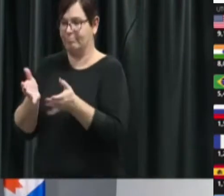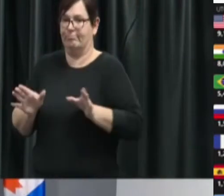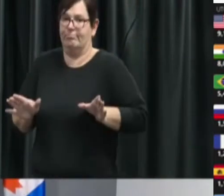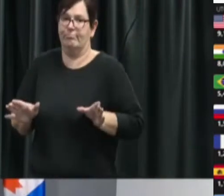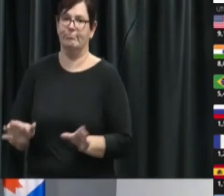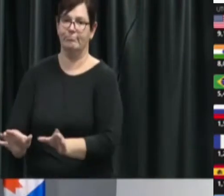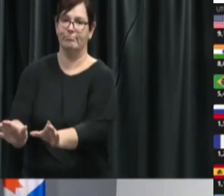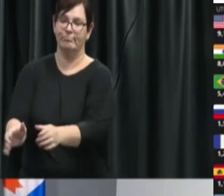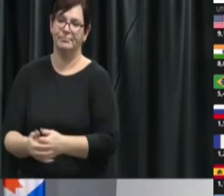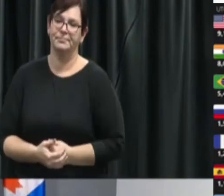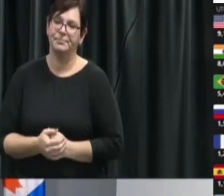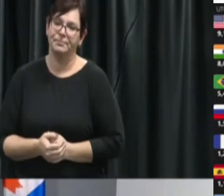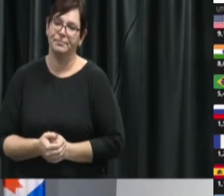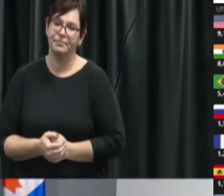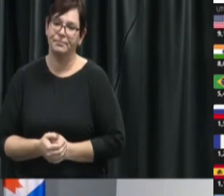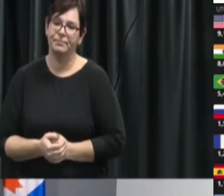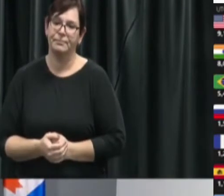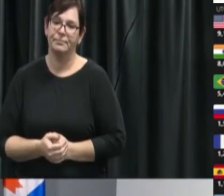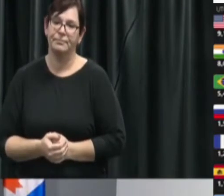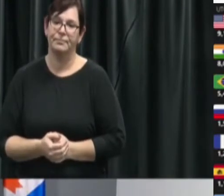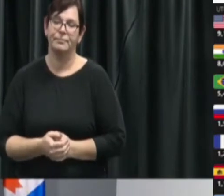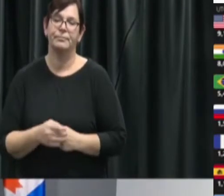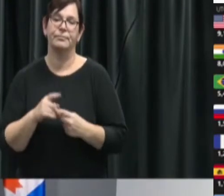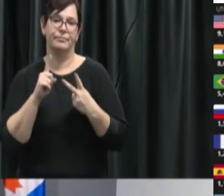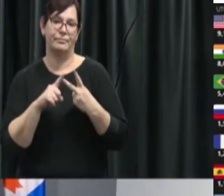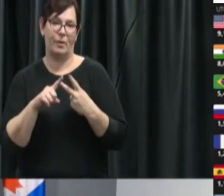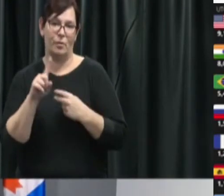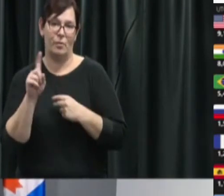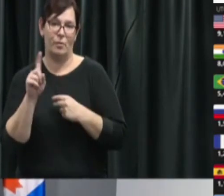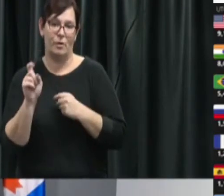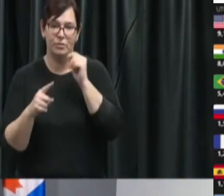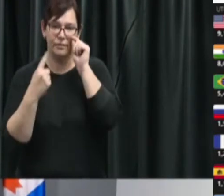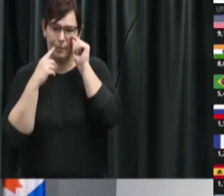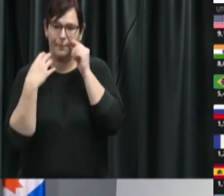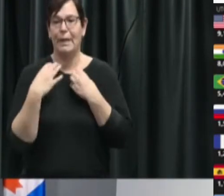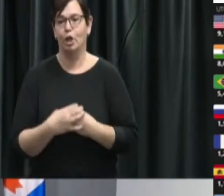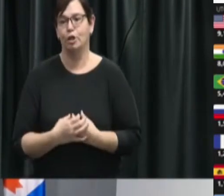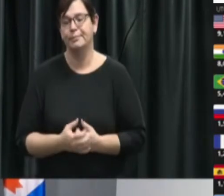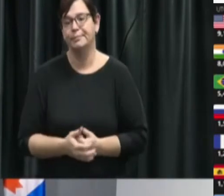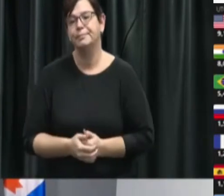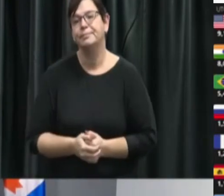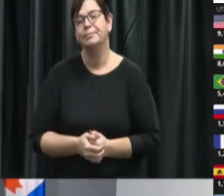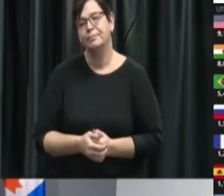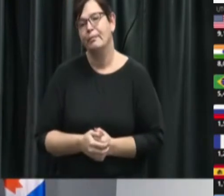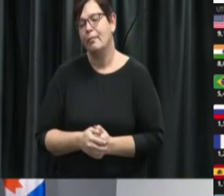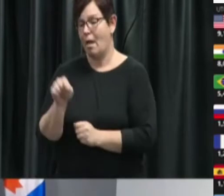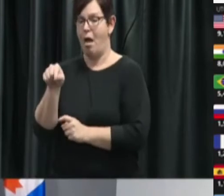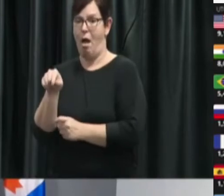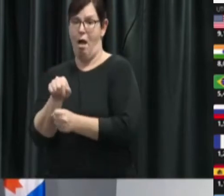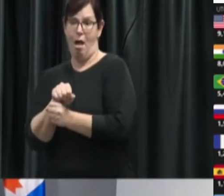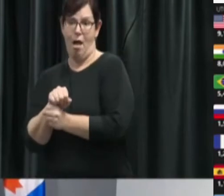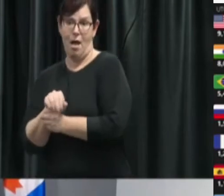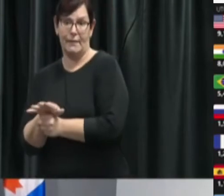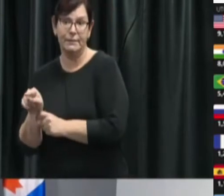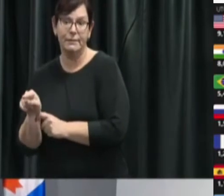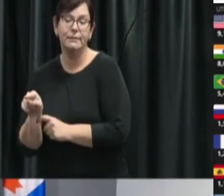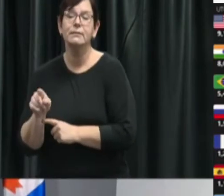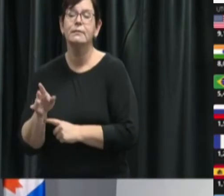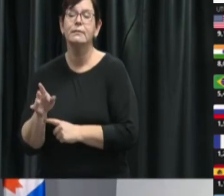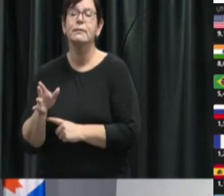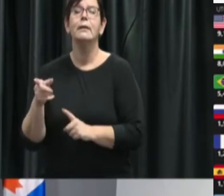you describe the impact that COVID-19 has had on independent businesses